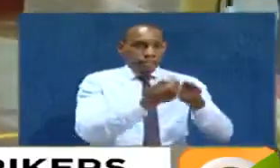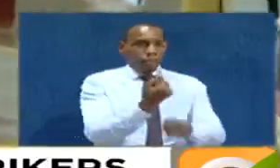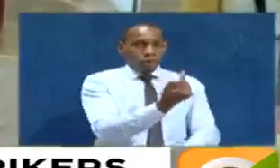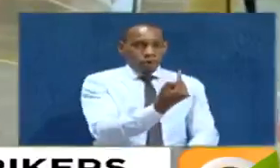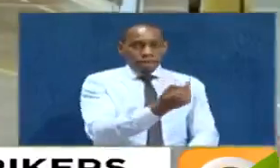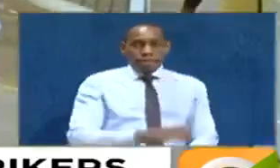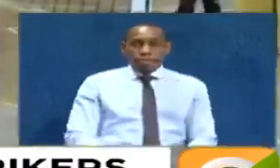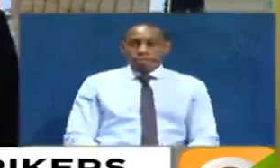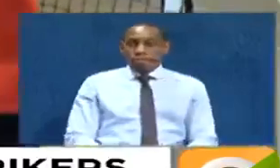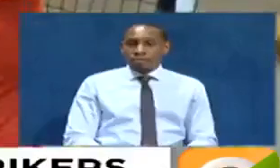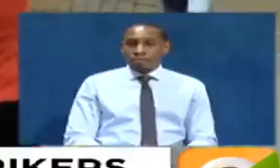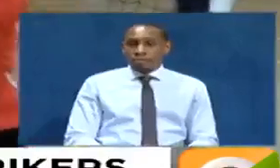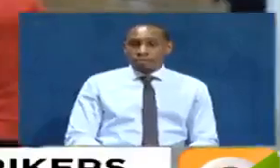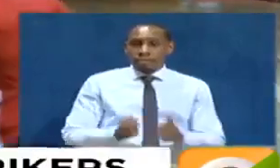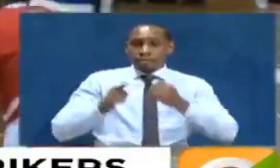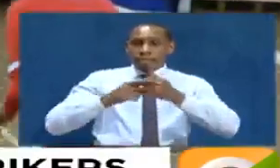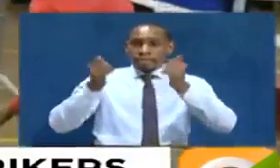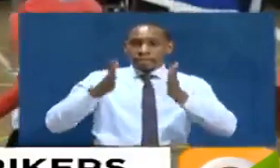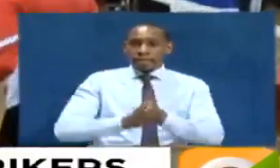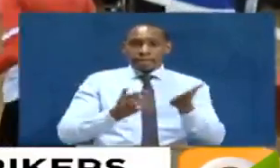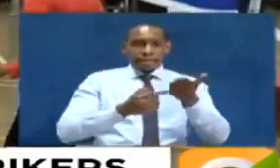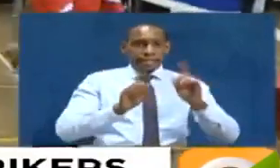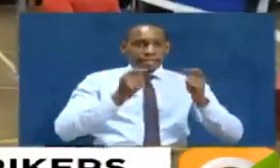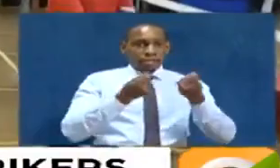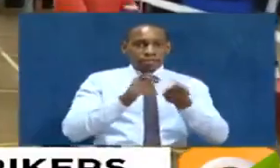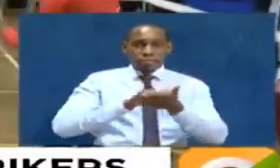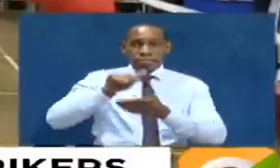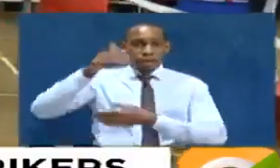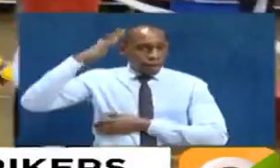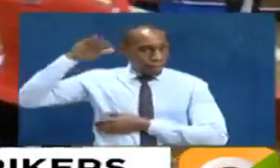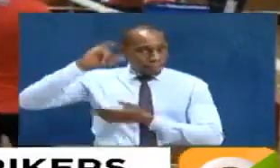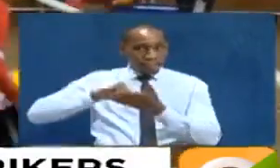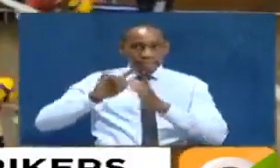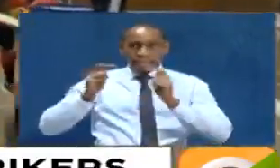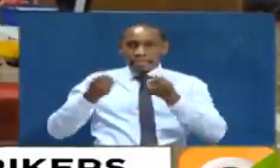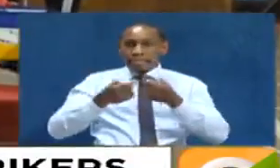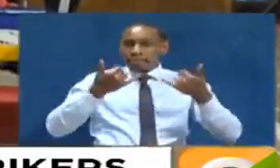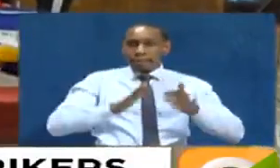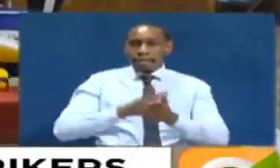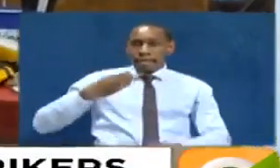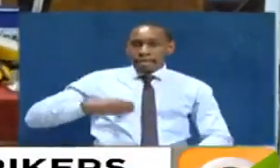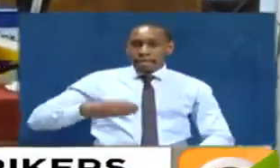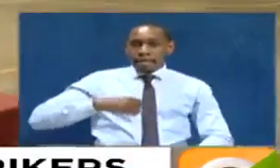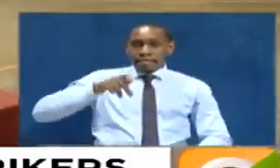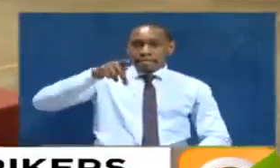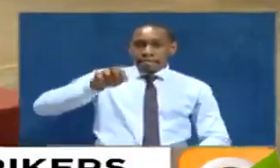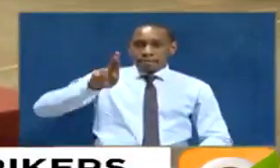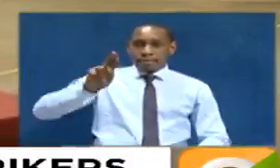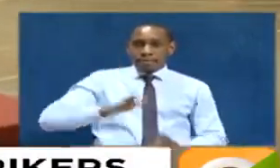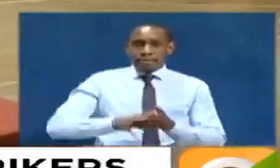only. 16 players on the technical bench will be in Brazil, where the Malkia Strikers will play Argentina, Peru, and